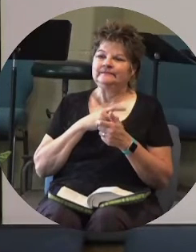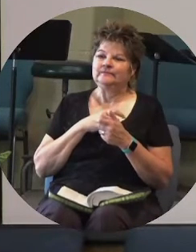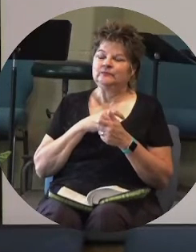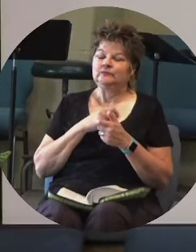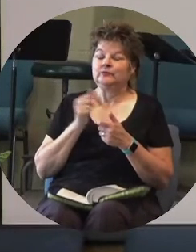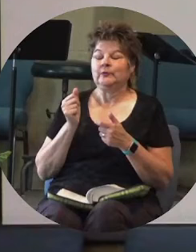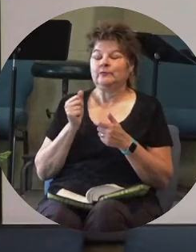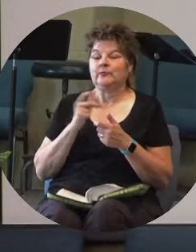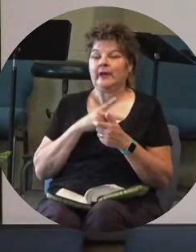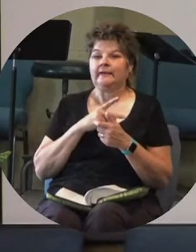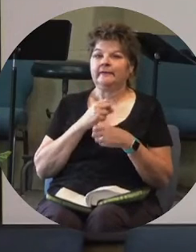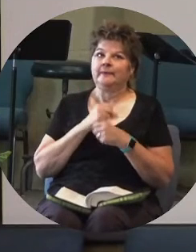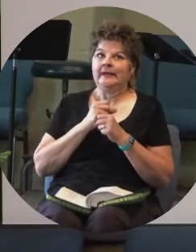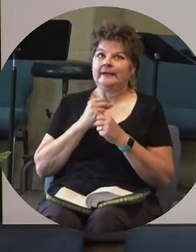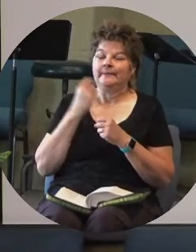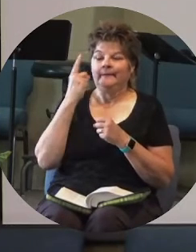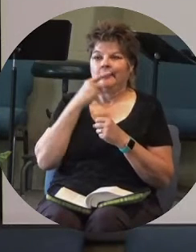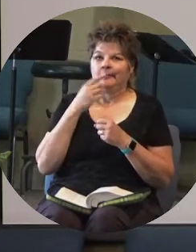will. Probably not a good word.